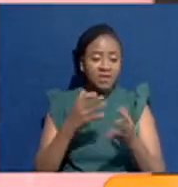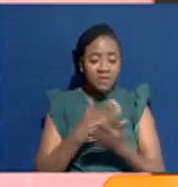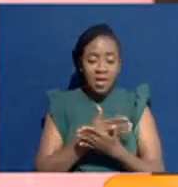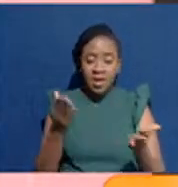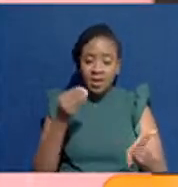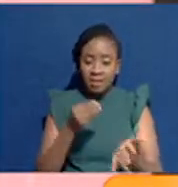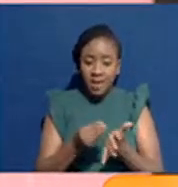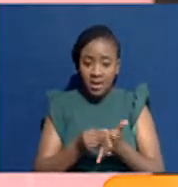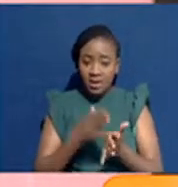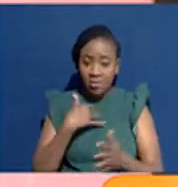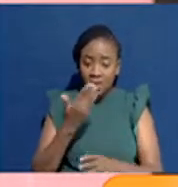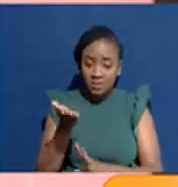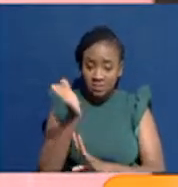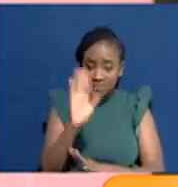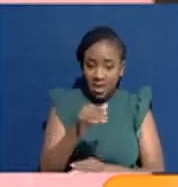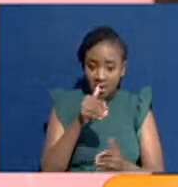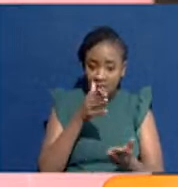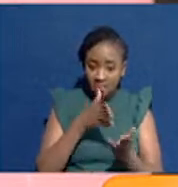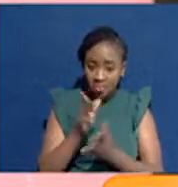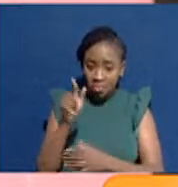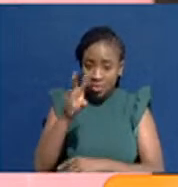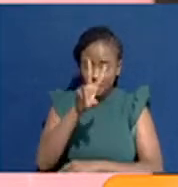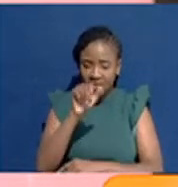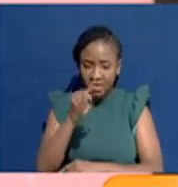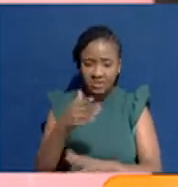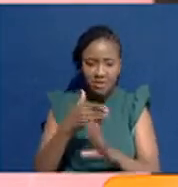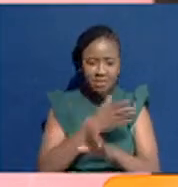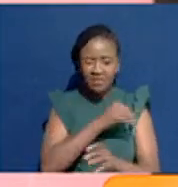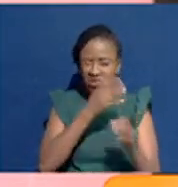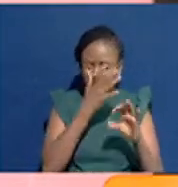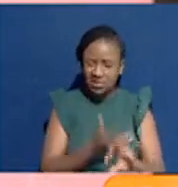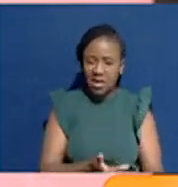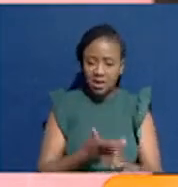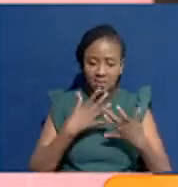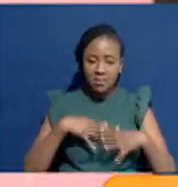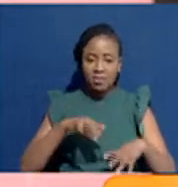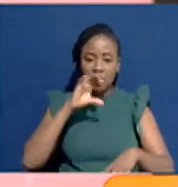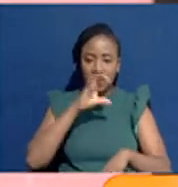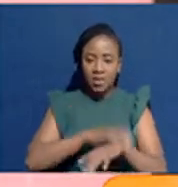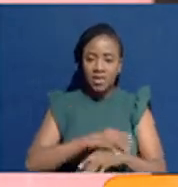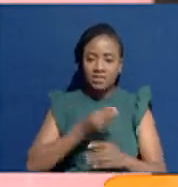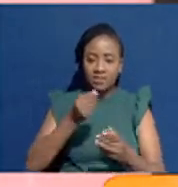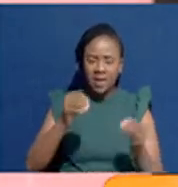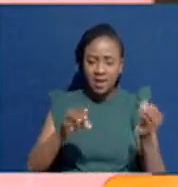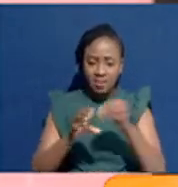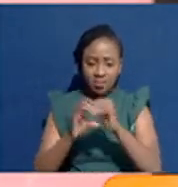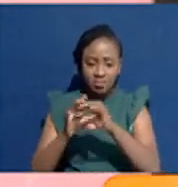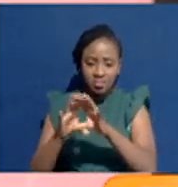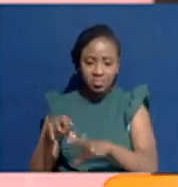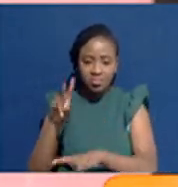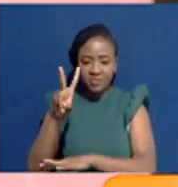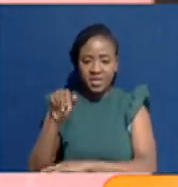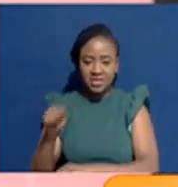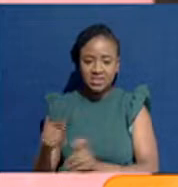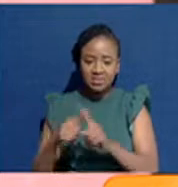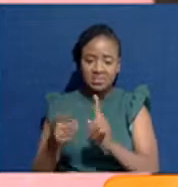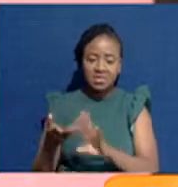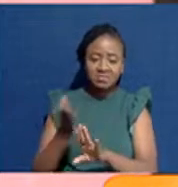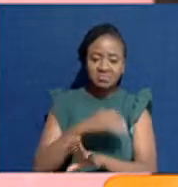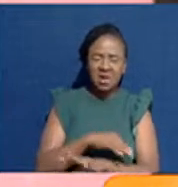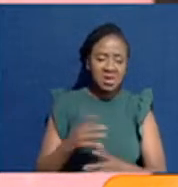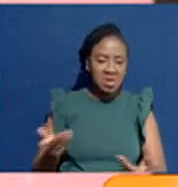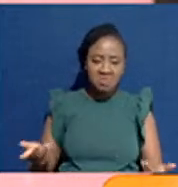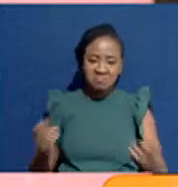want to recover on VAT. Before, it was very difficult for people to recover their input. Once you had paid into